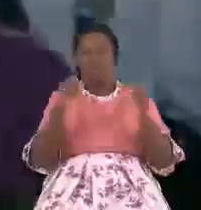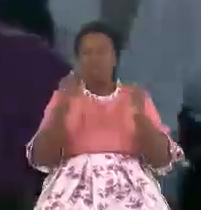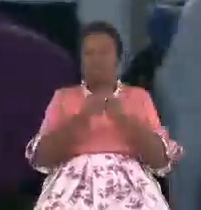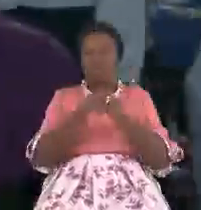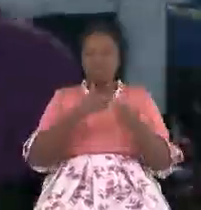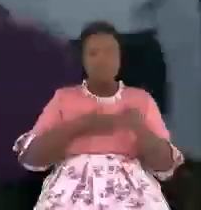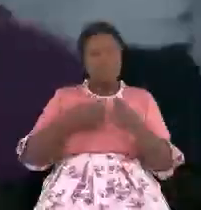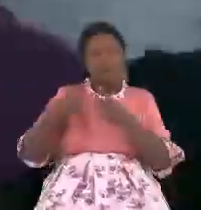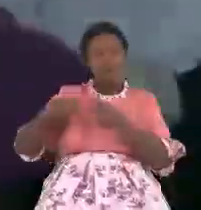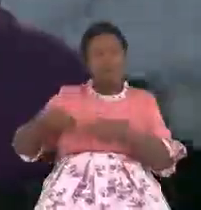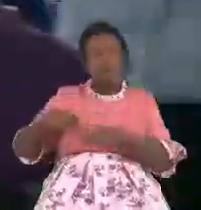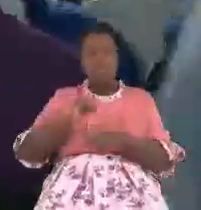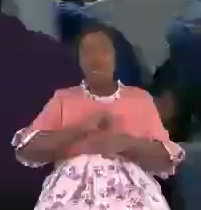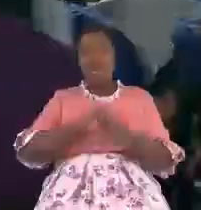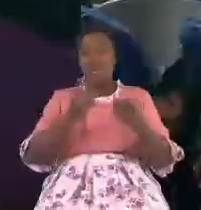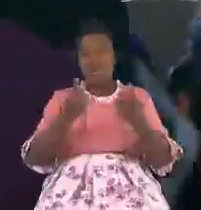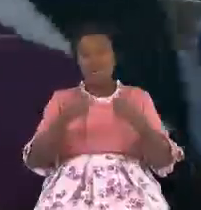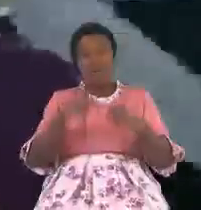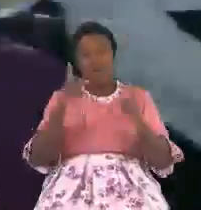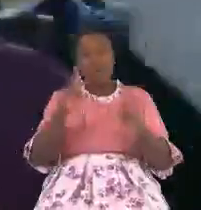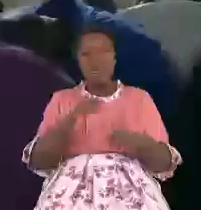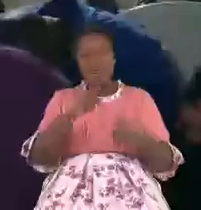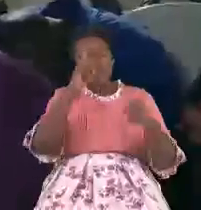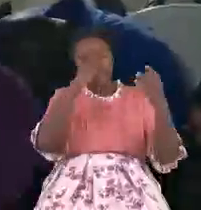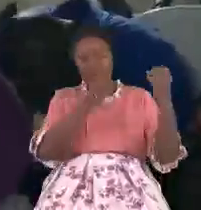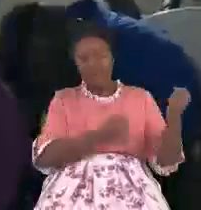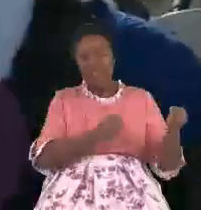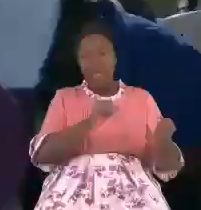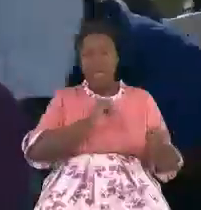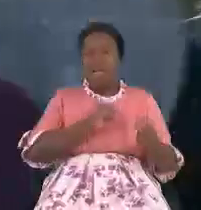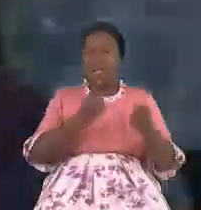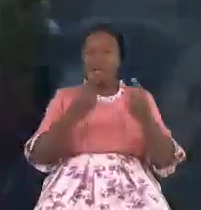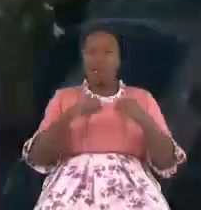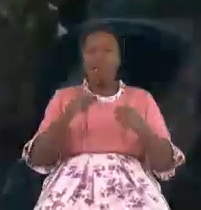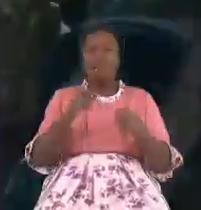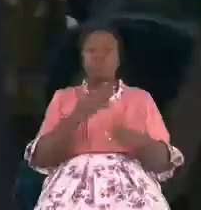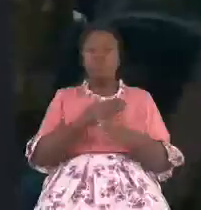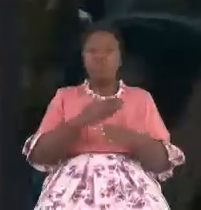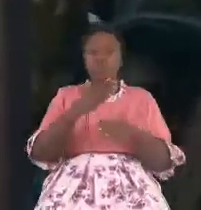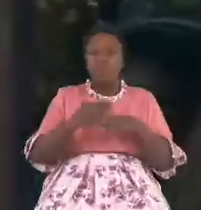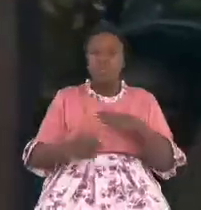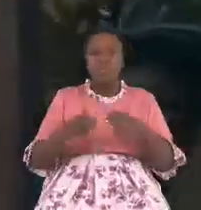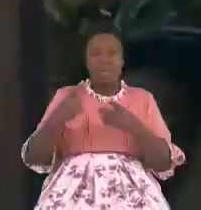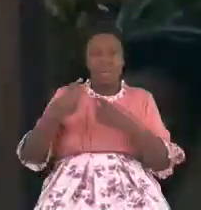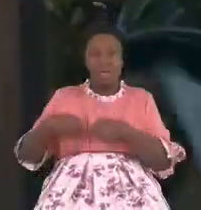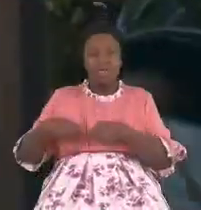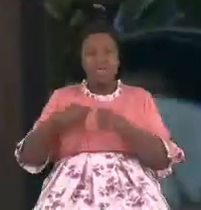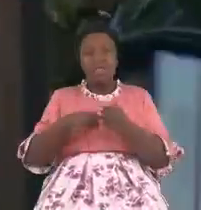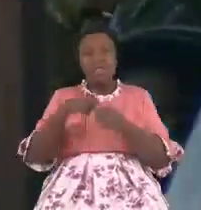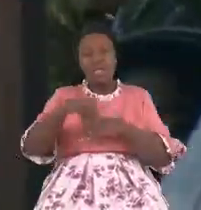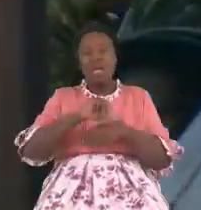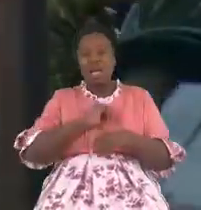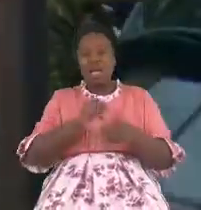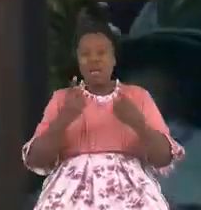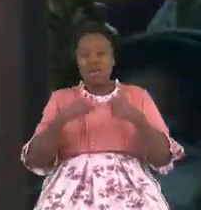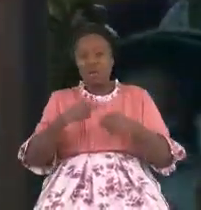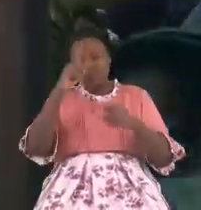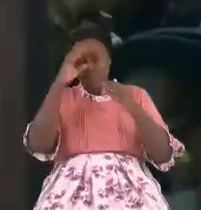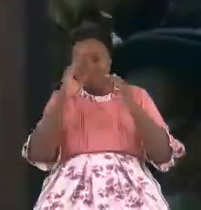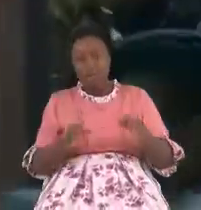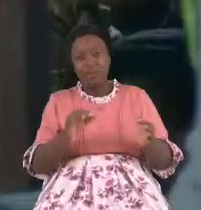faith i come wholeheartedly i come determined that i will not go back